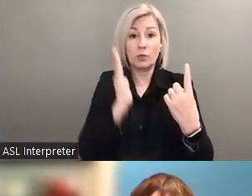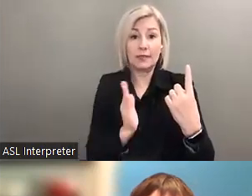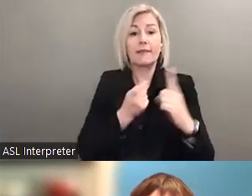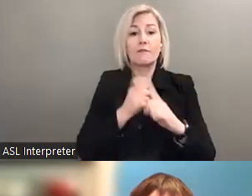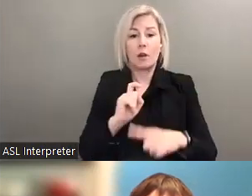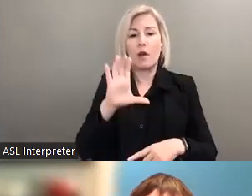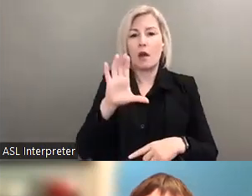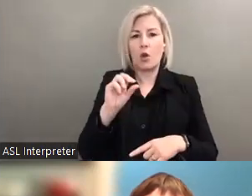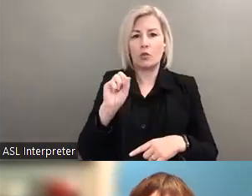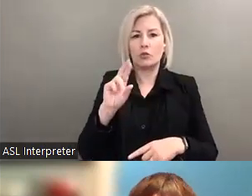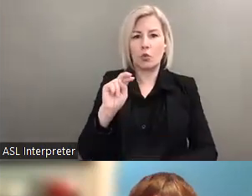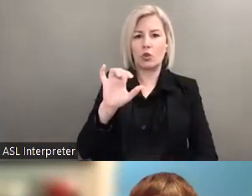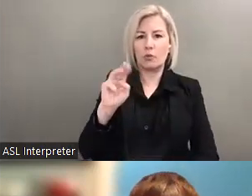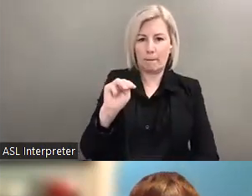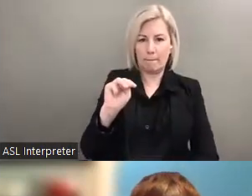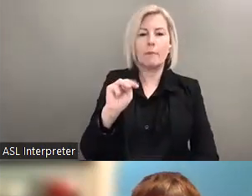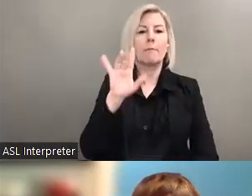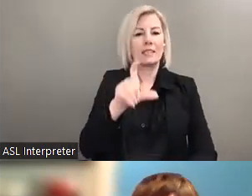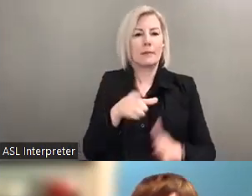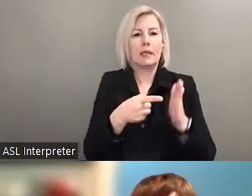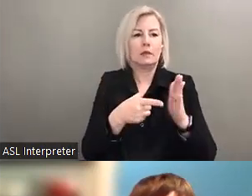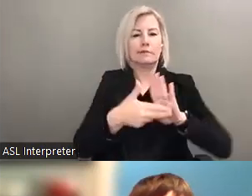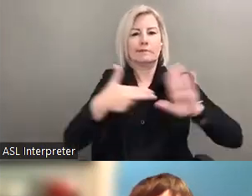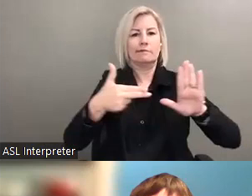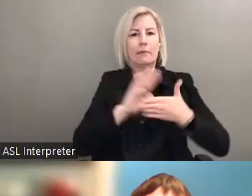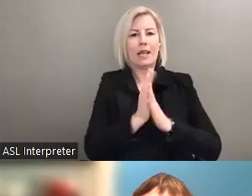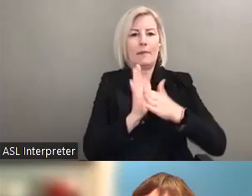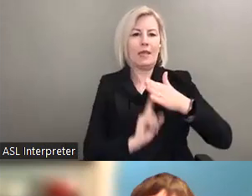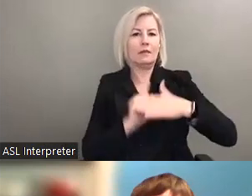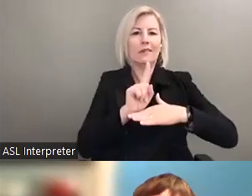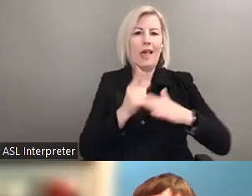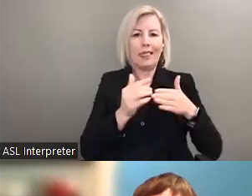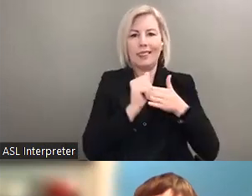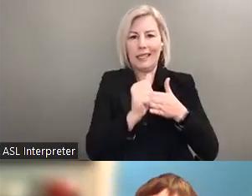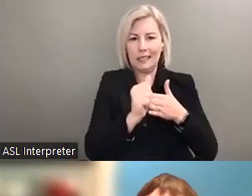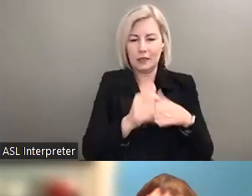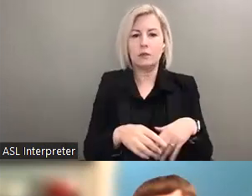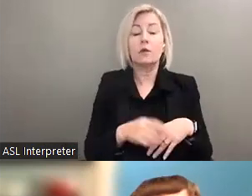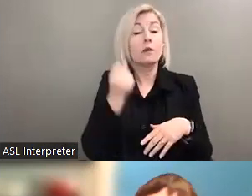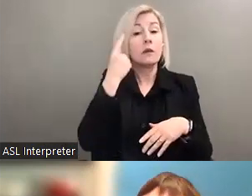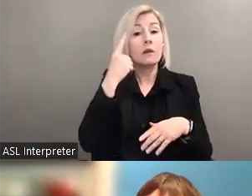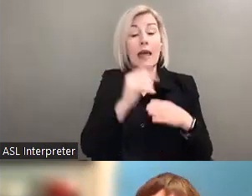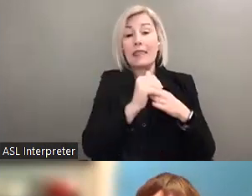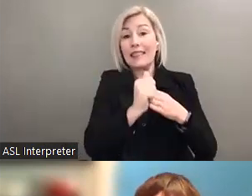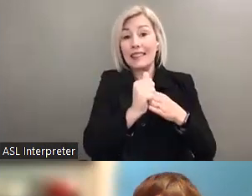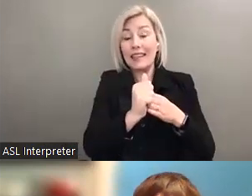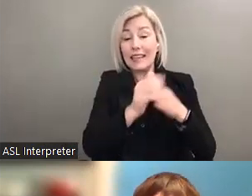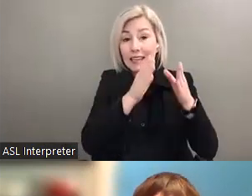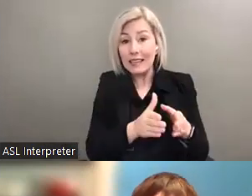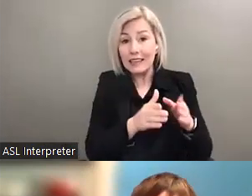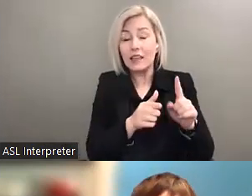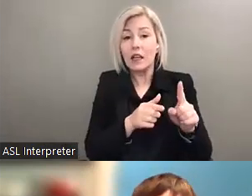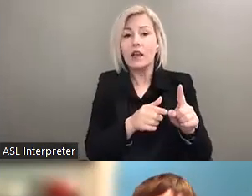presenter of the consortium must be designated the lead presenter, And it's worth noting that the lead presenter does not serve as a